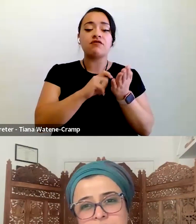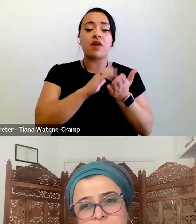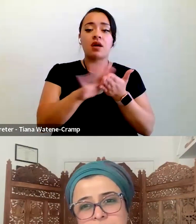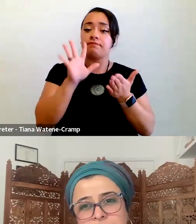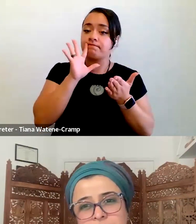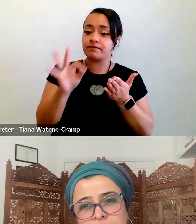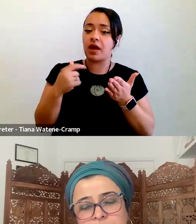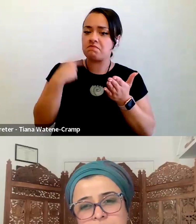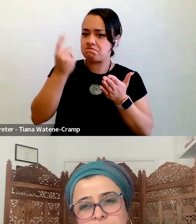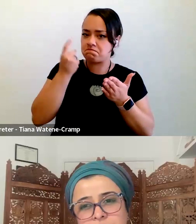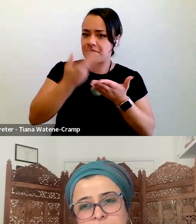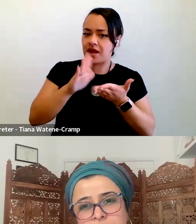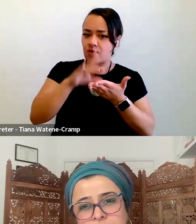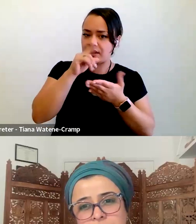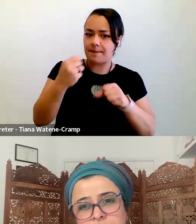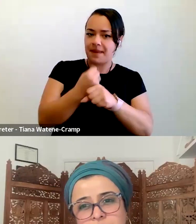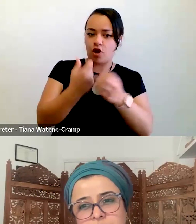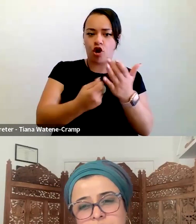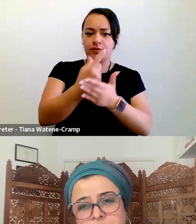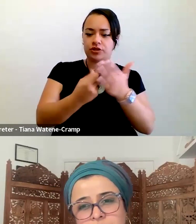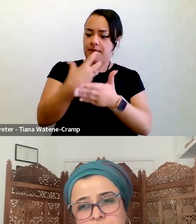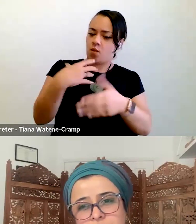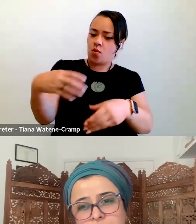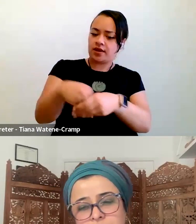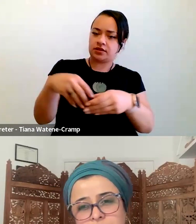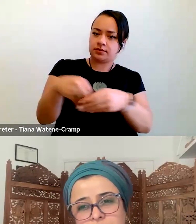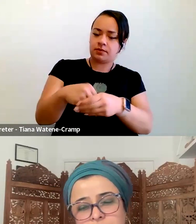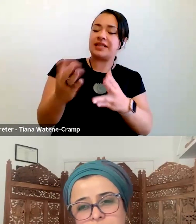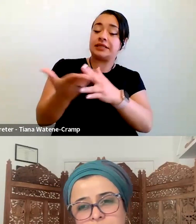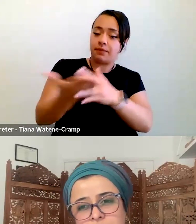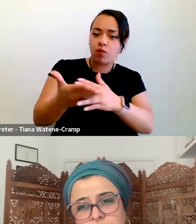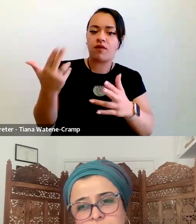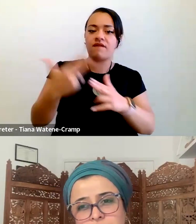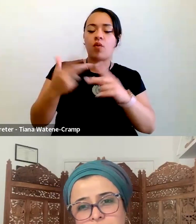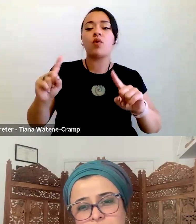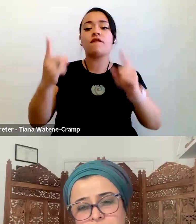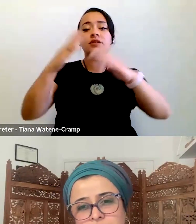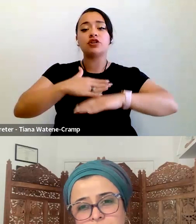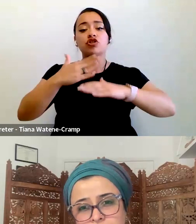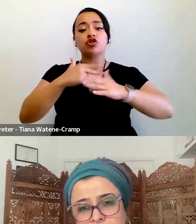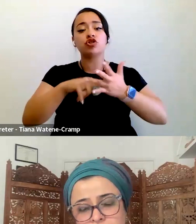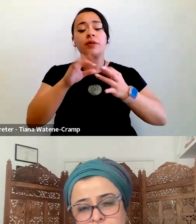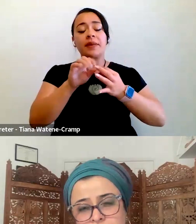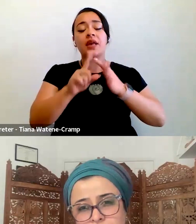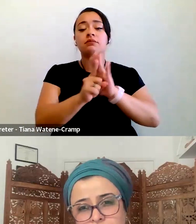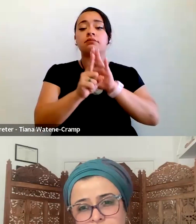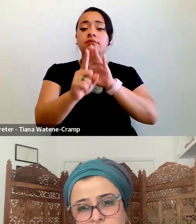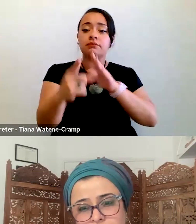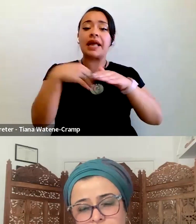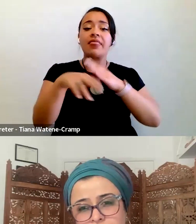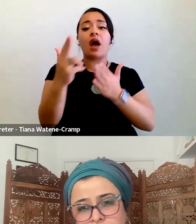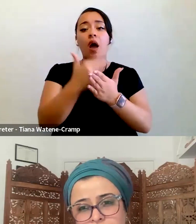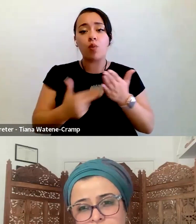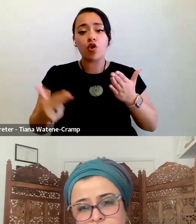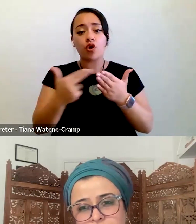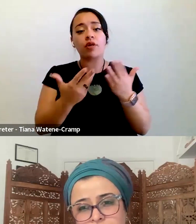I'm interested in how we can make the opportunities more accessible for First Nations to be represented in the artwork across our program.